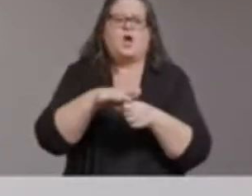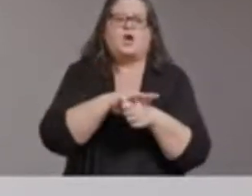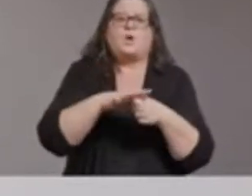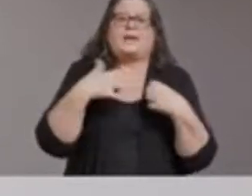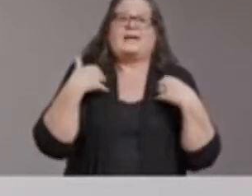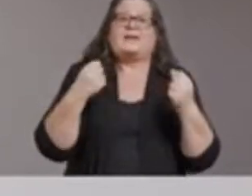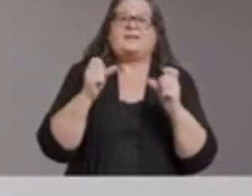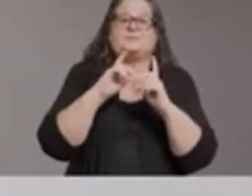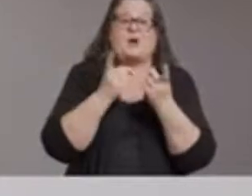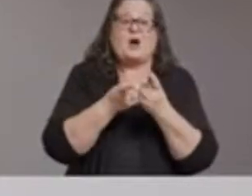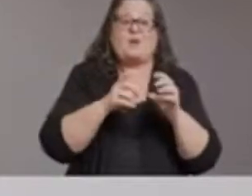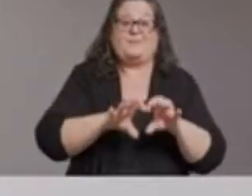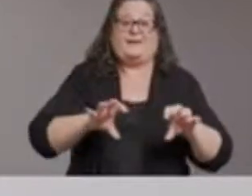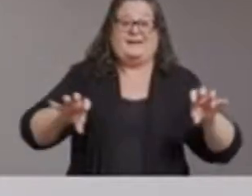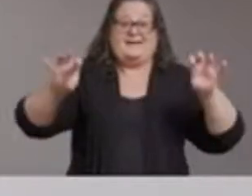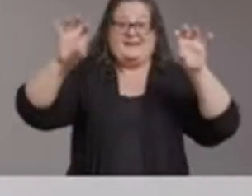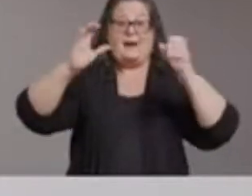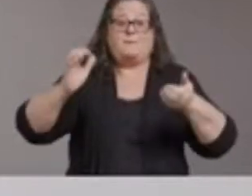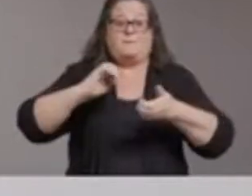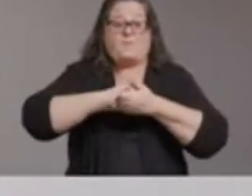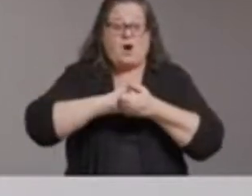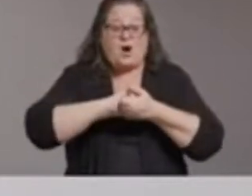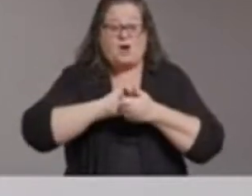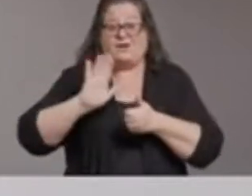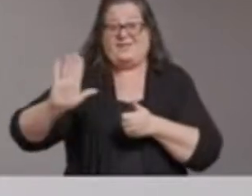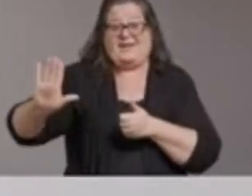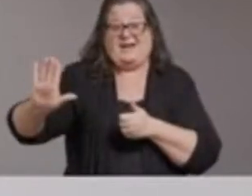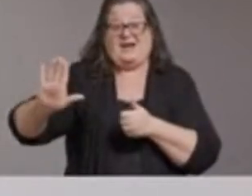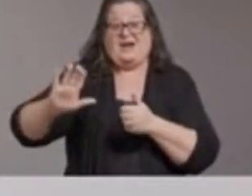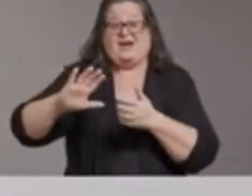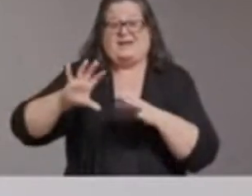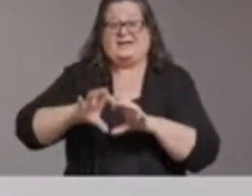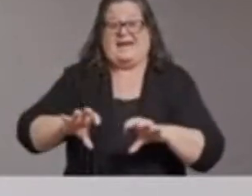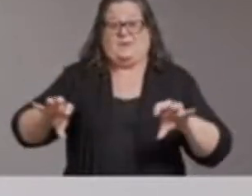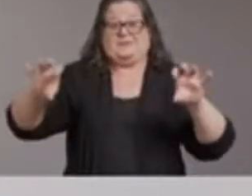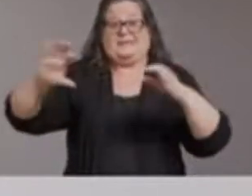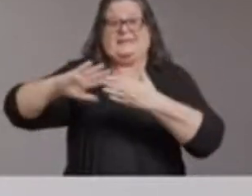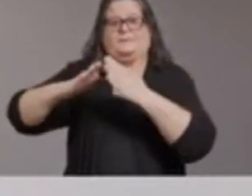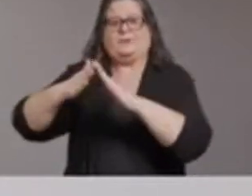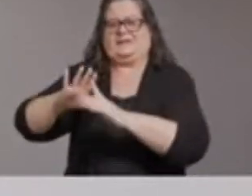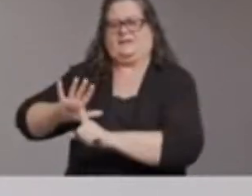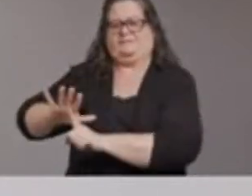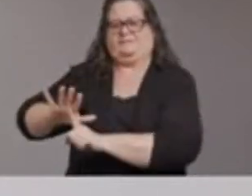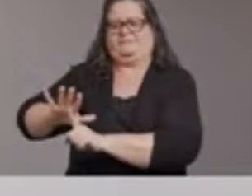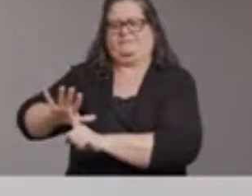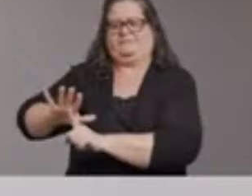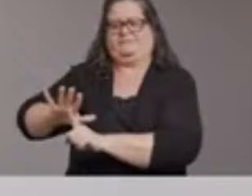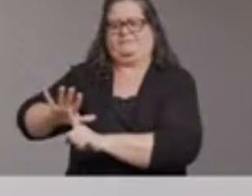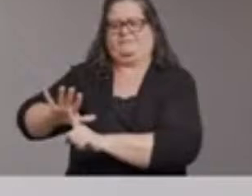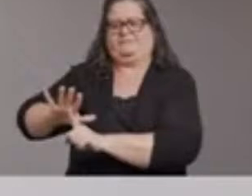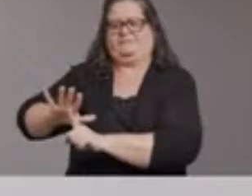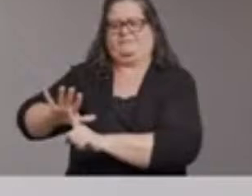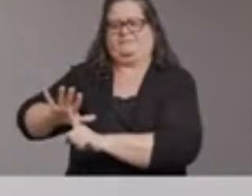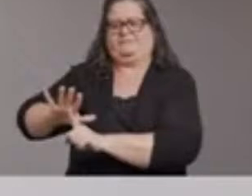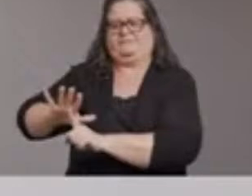organizations in their communities to encourage the vaccination. But